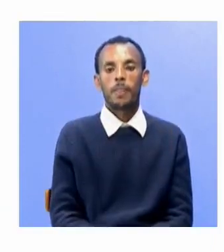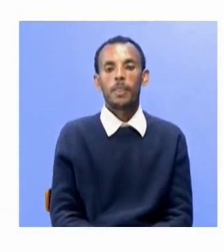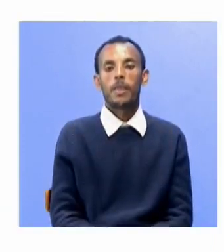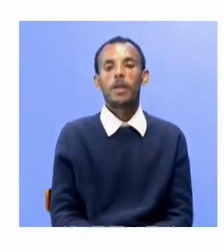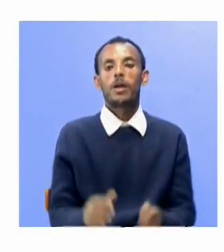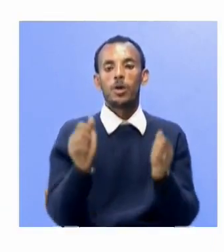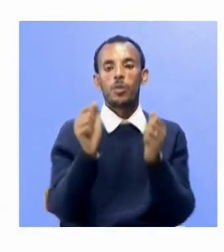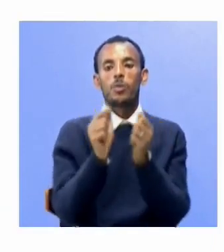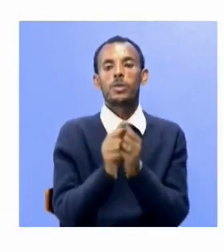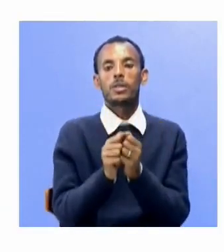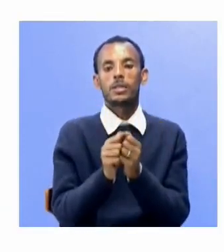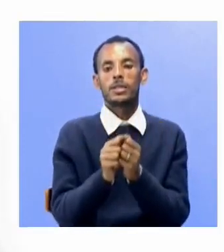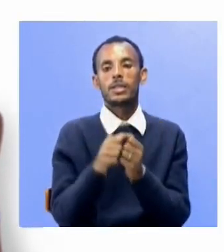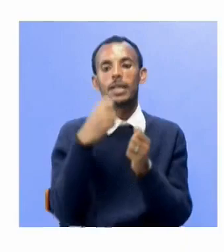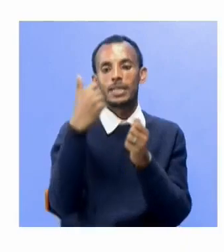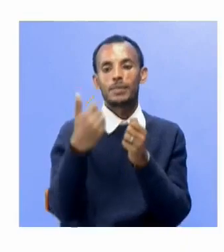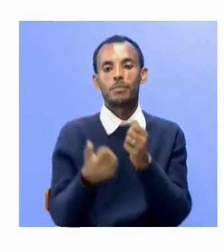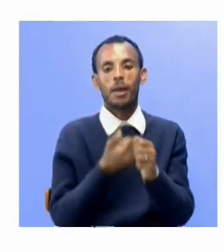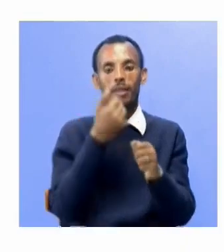with respect to time.